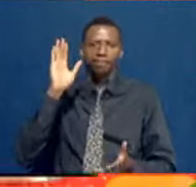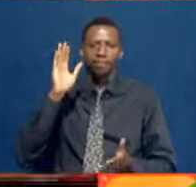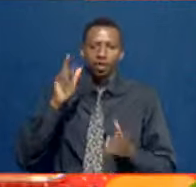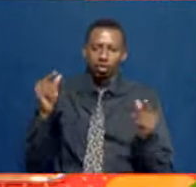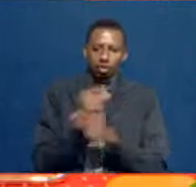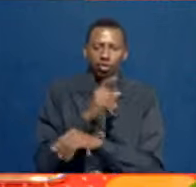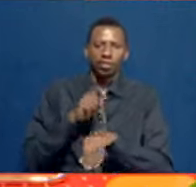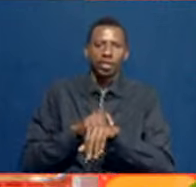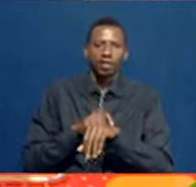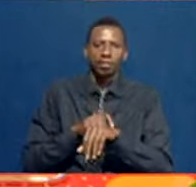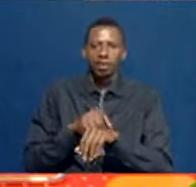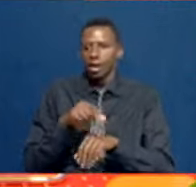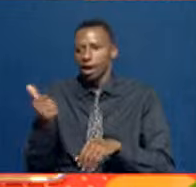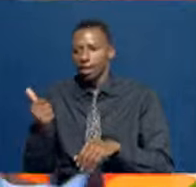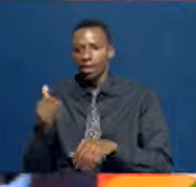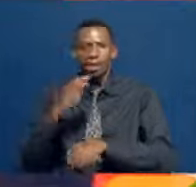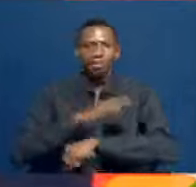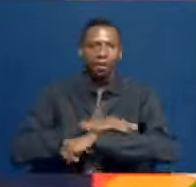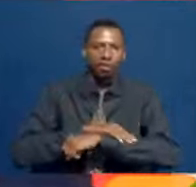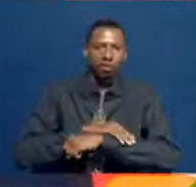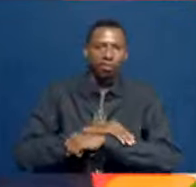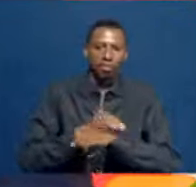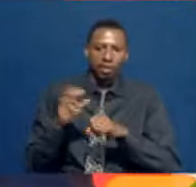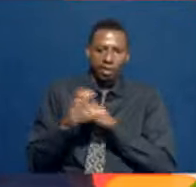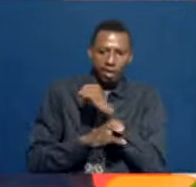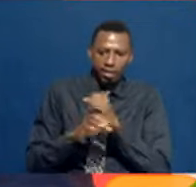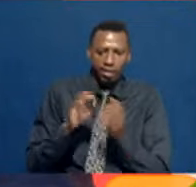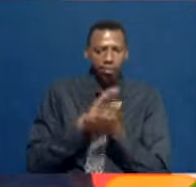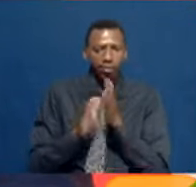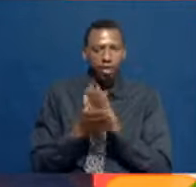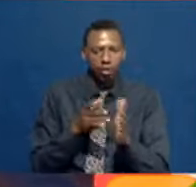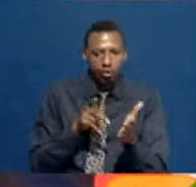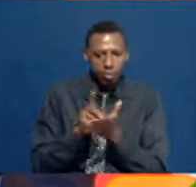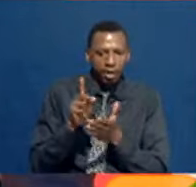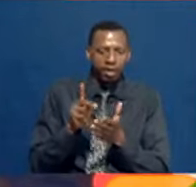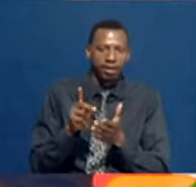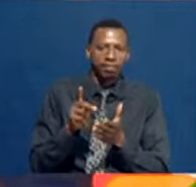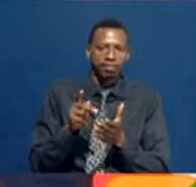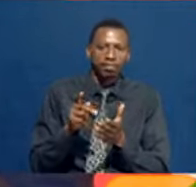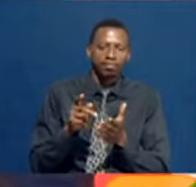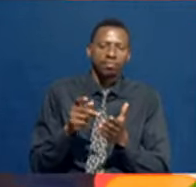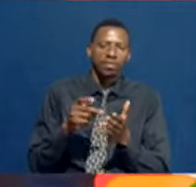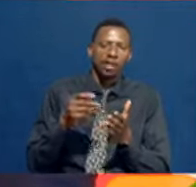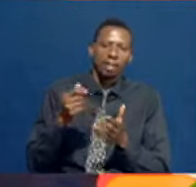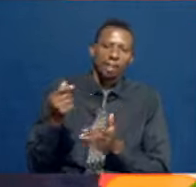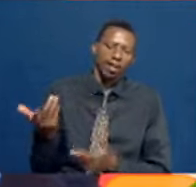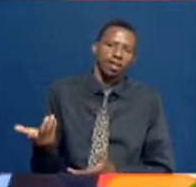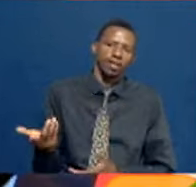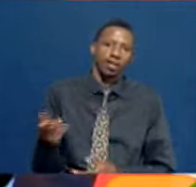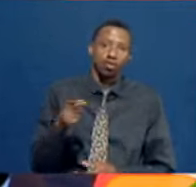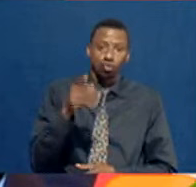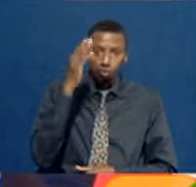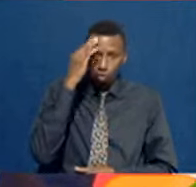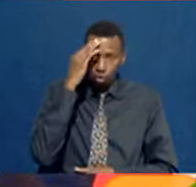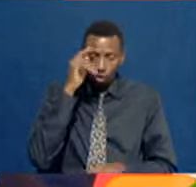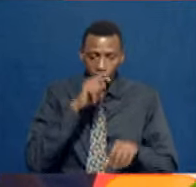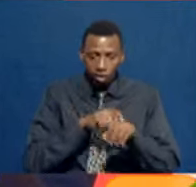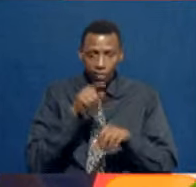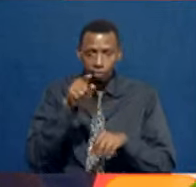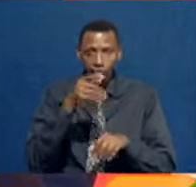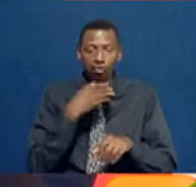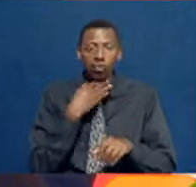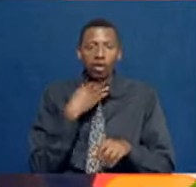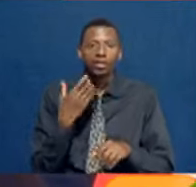platforms have been operating in the country without paying statutory fees. And as you know, when you want to plow